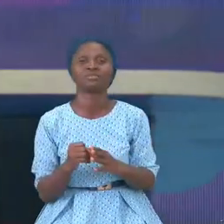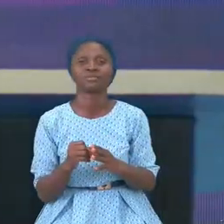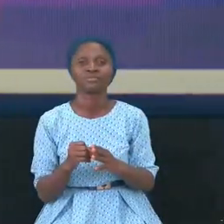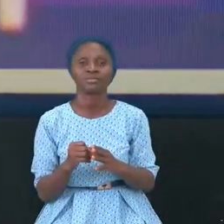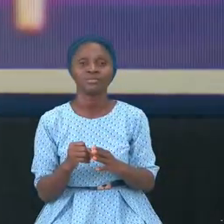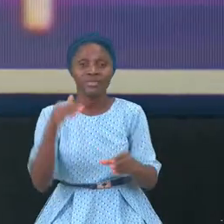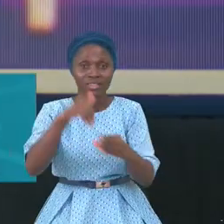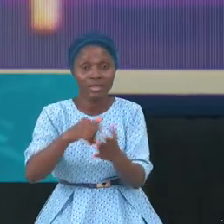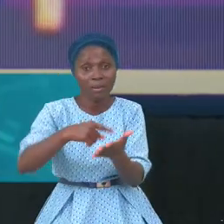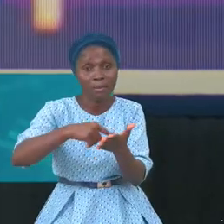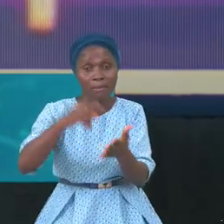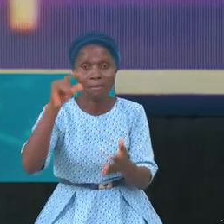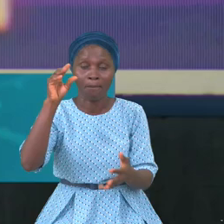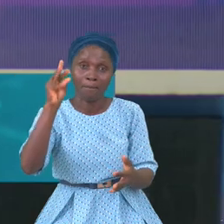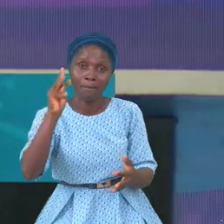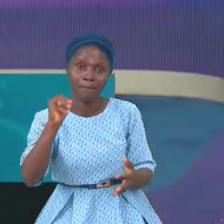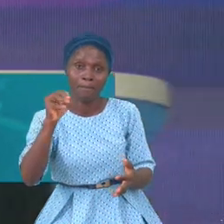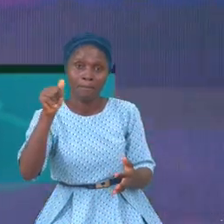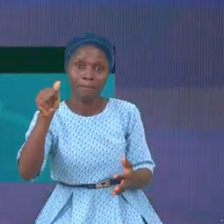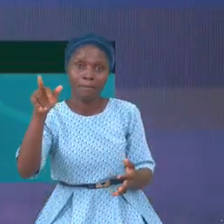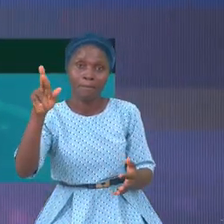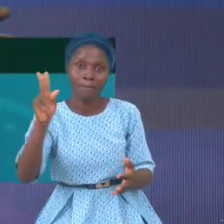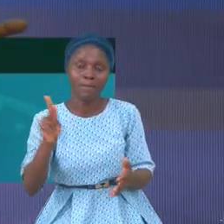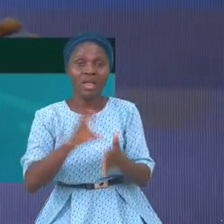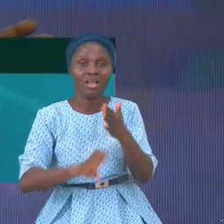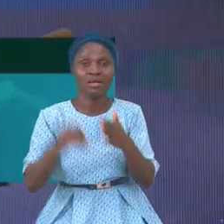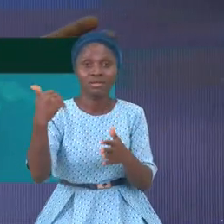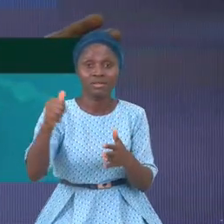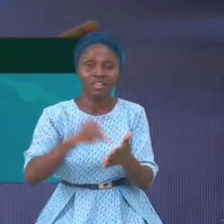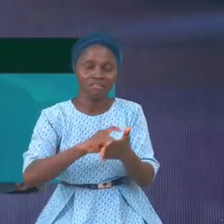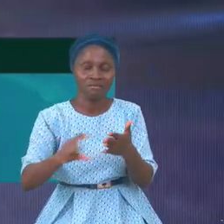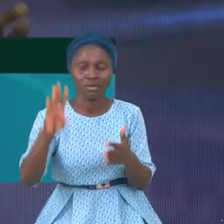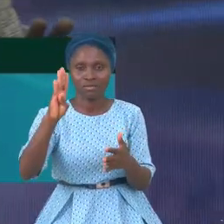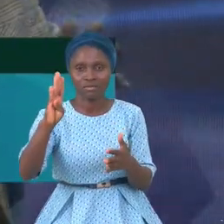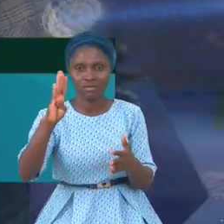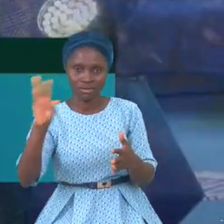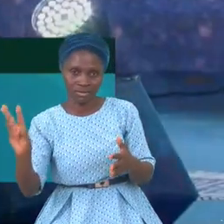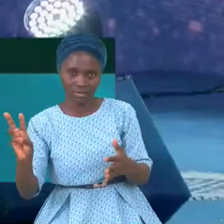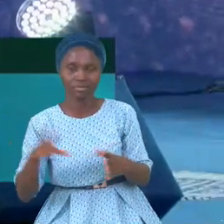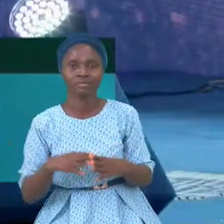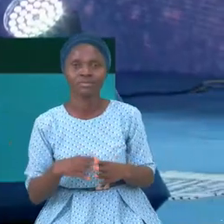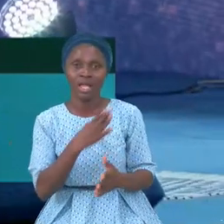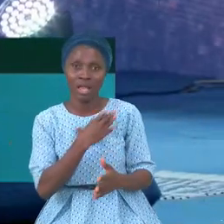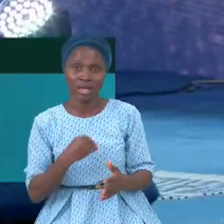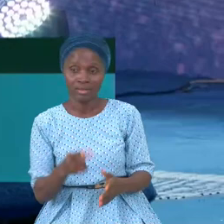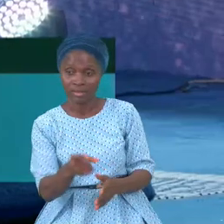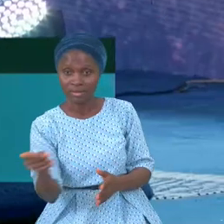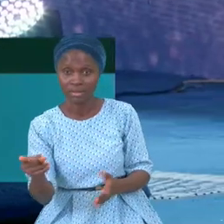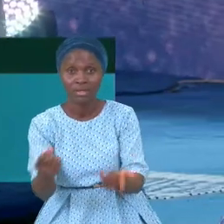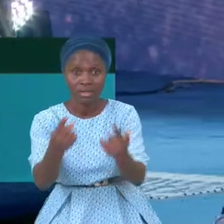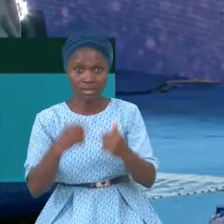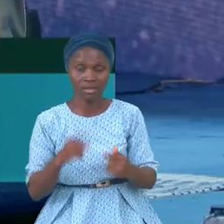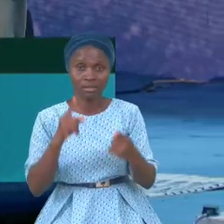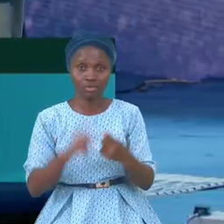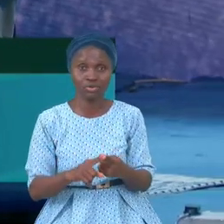from verse 46. And they came to Jericho. They came to Jericho,